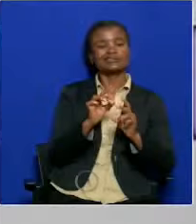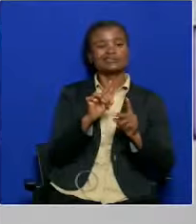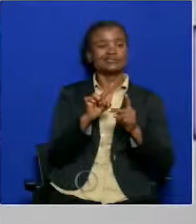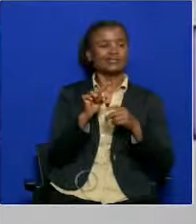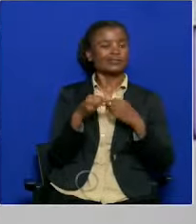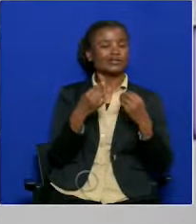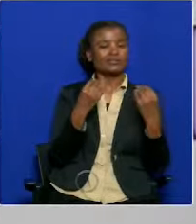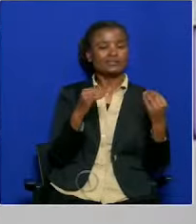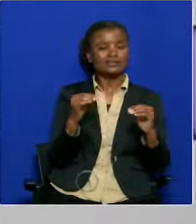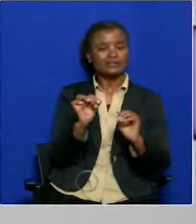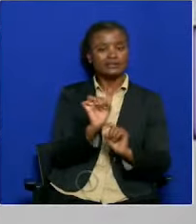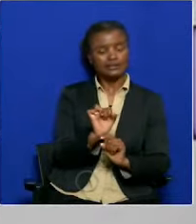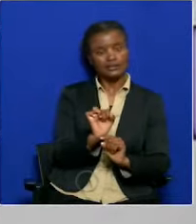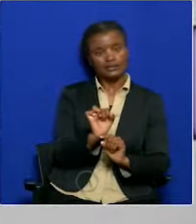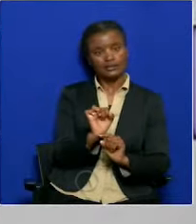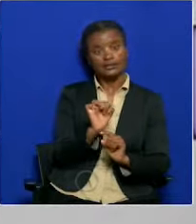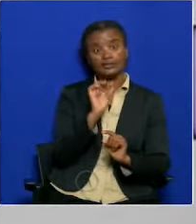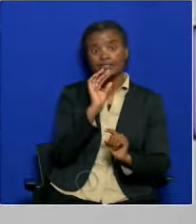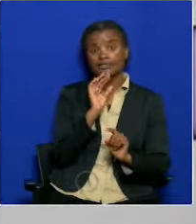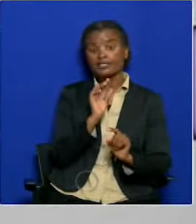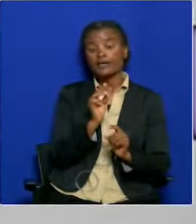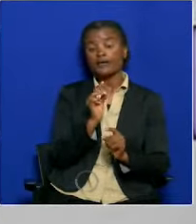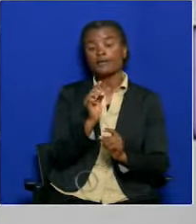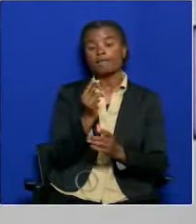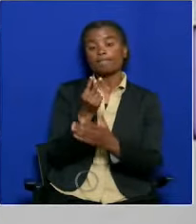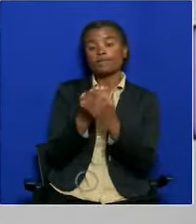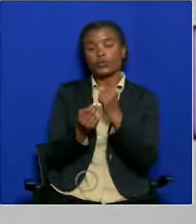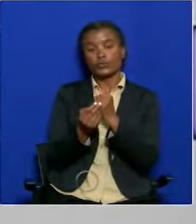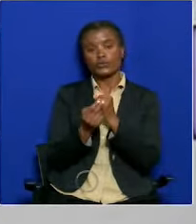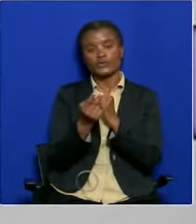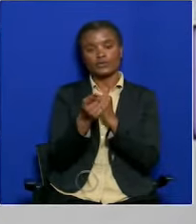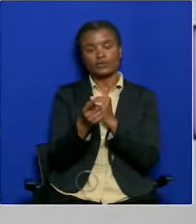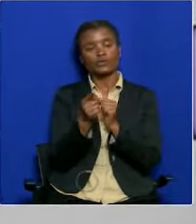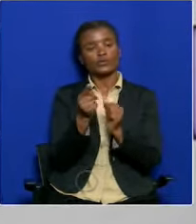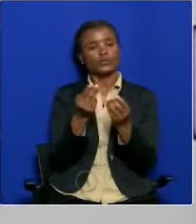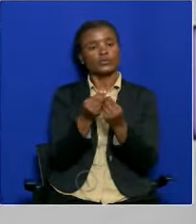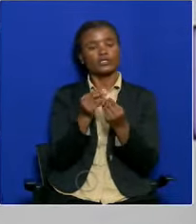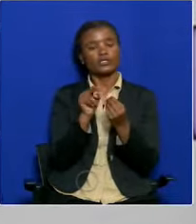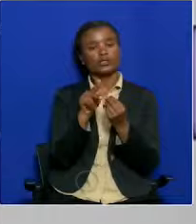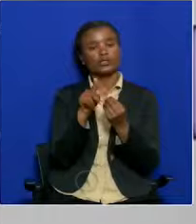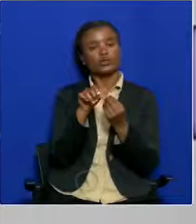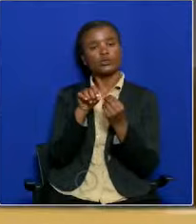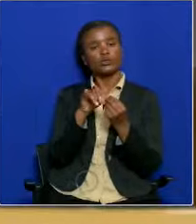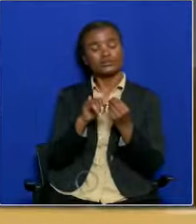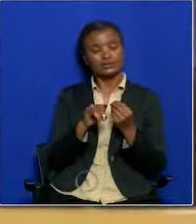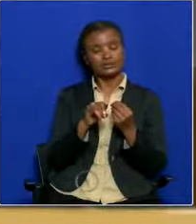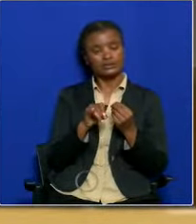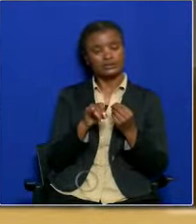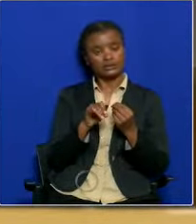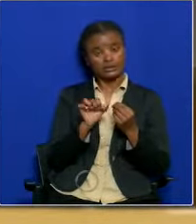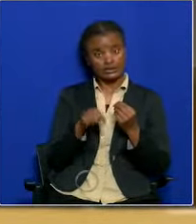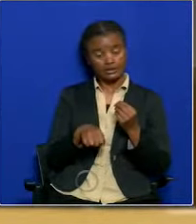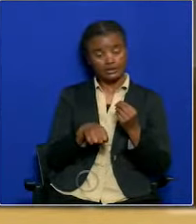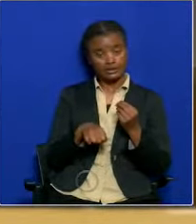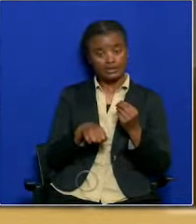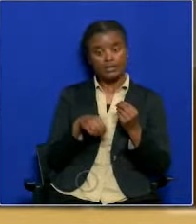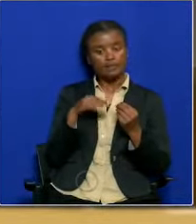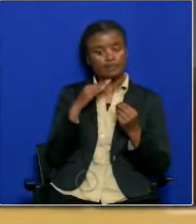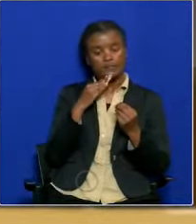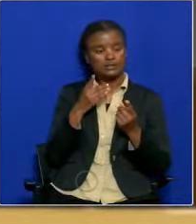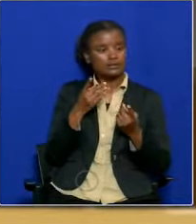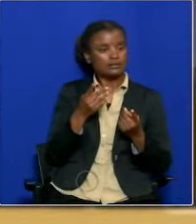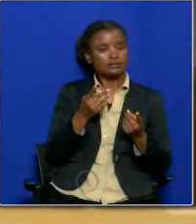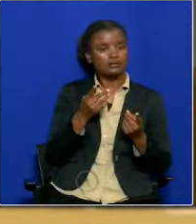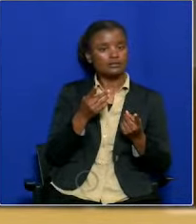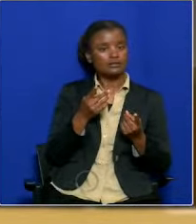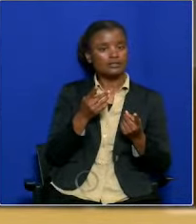of of discussion between the two of you. It's improbable that you did not discuss these